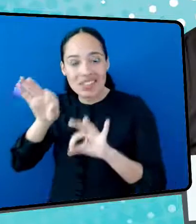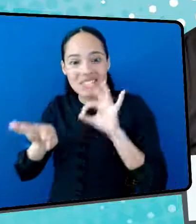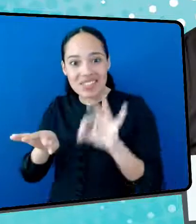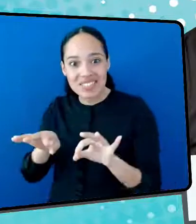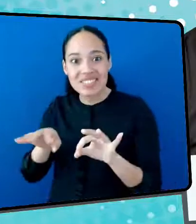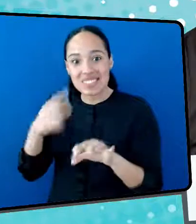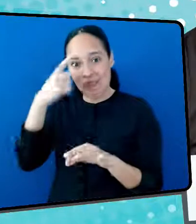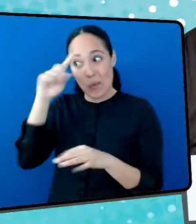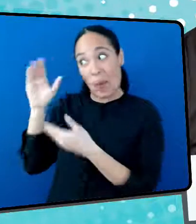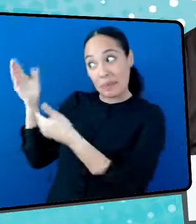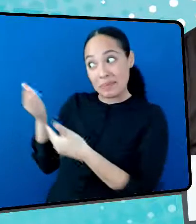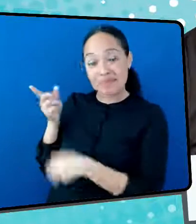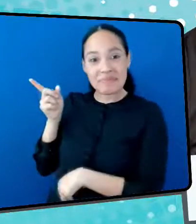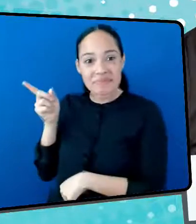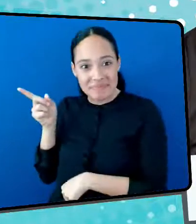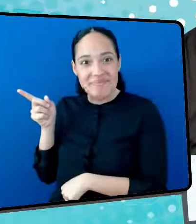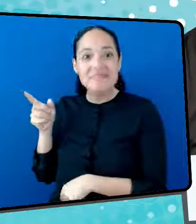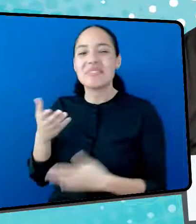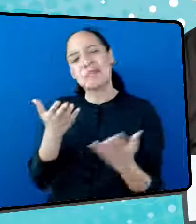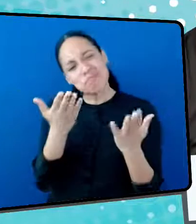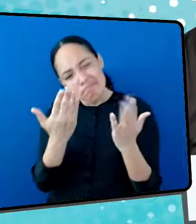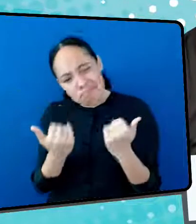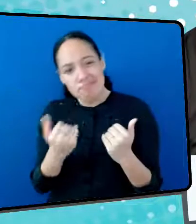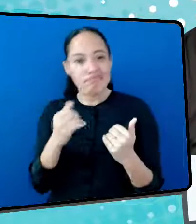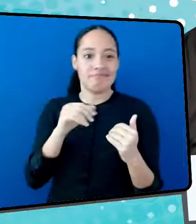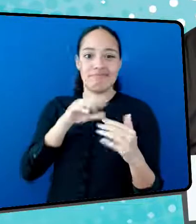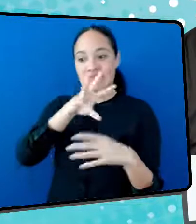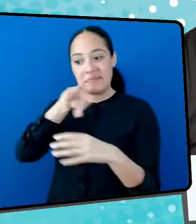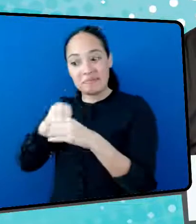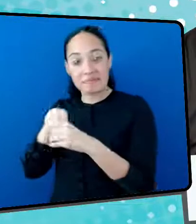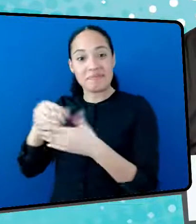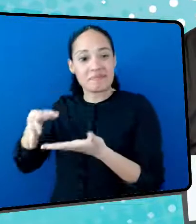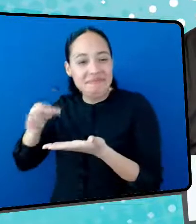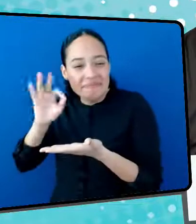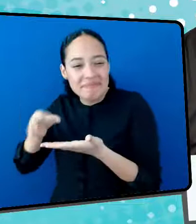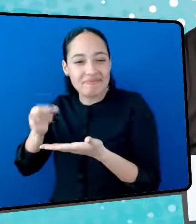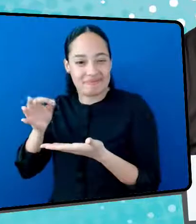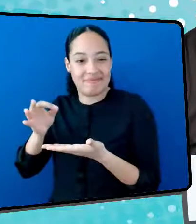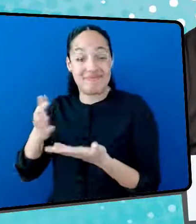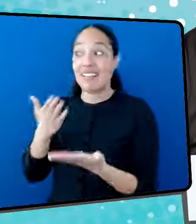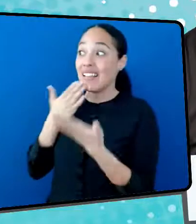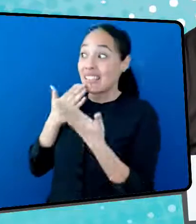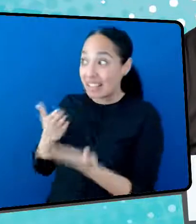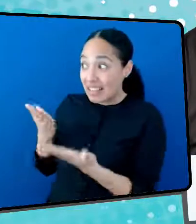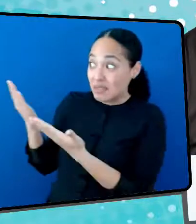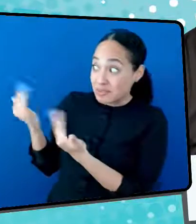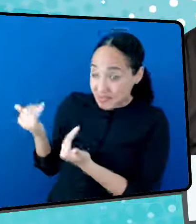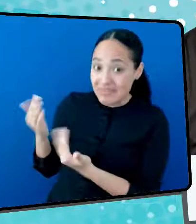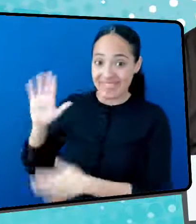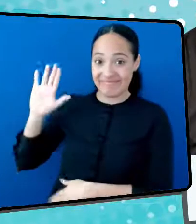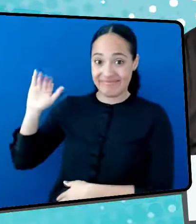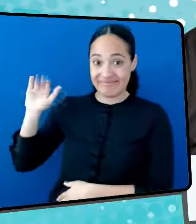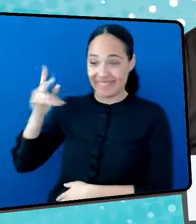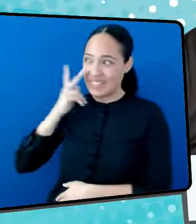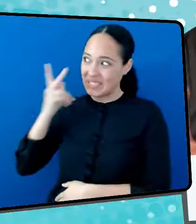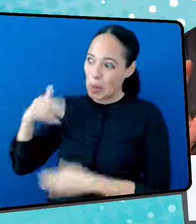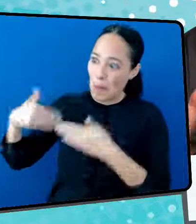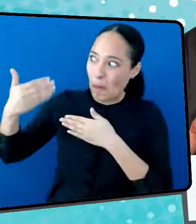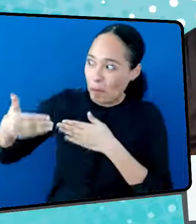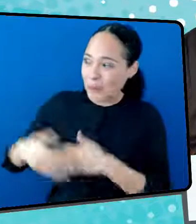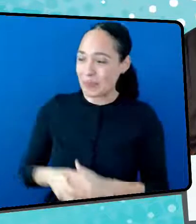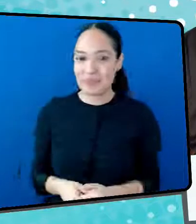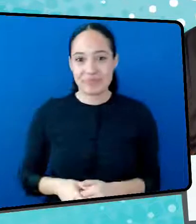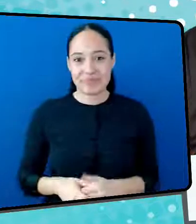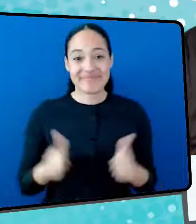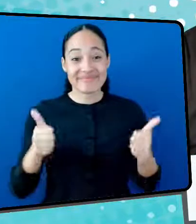whole time. But with that, Kenji, we'll say goodbye to you in a few minutes. Thanks very much, everyone. Great to see